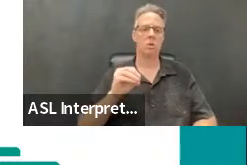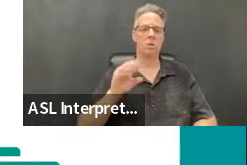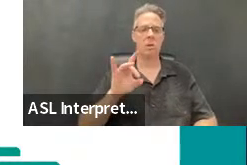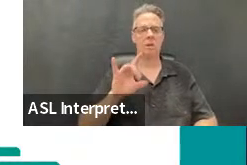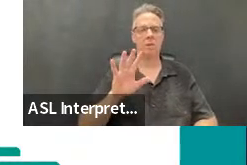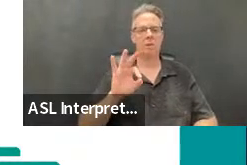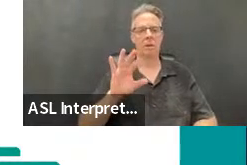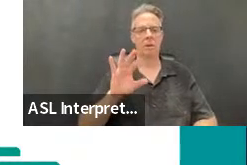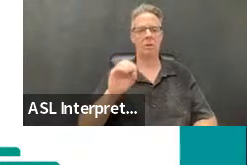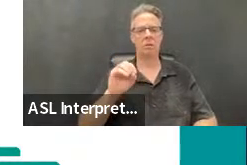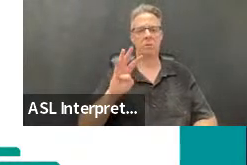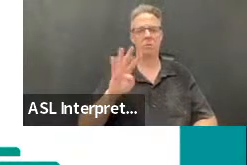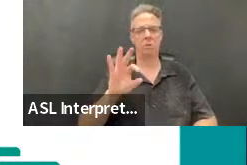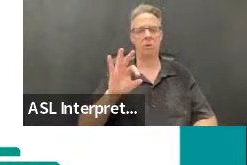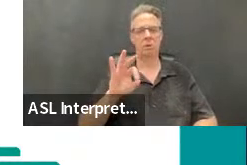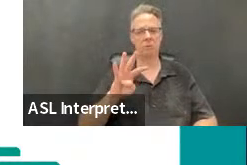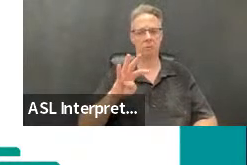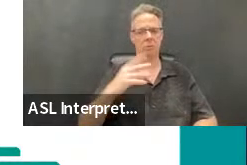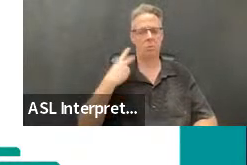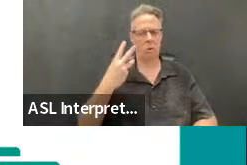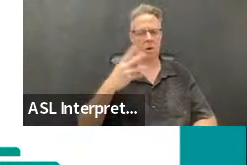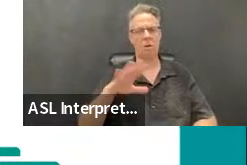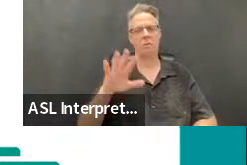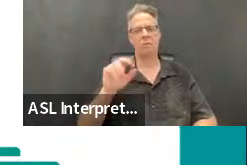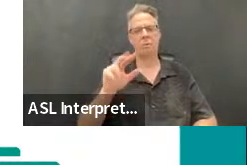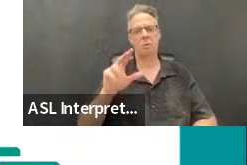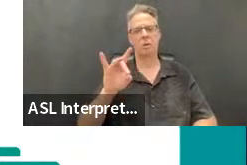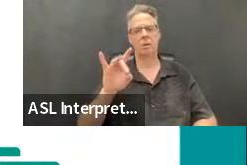360-859-0494 for Washingtonians, or